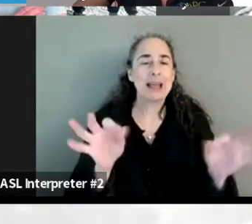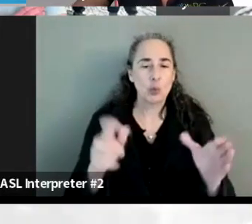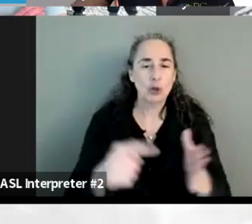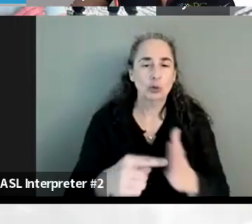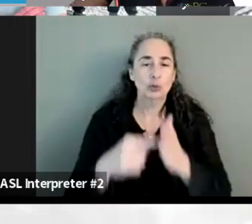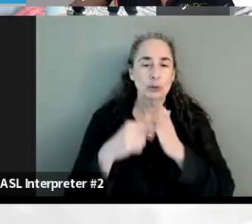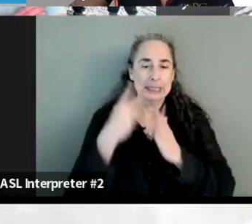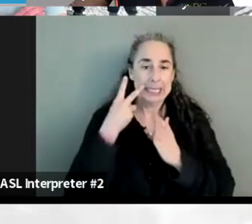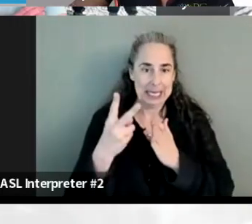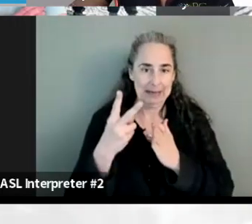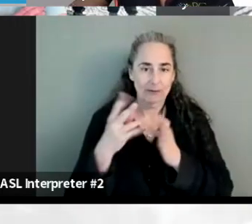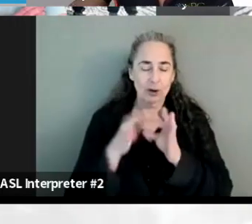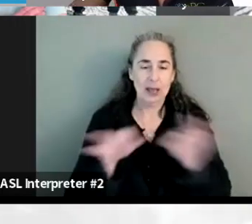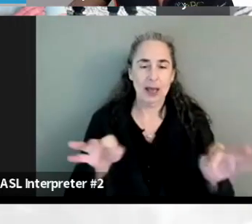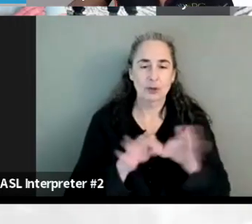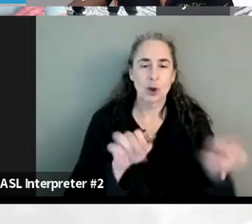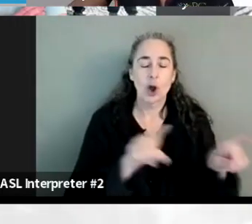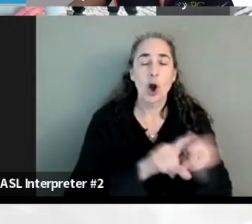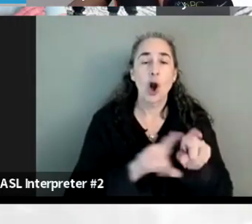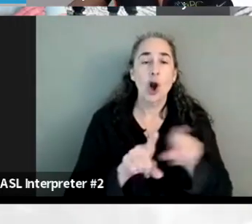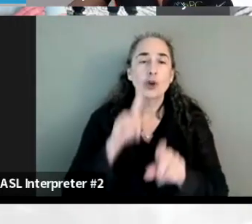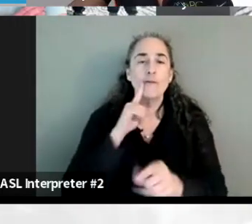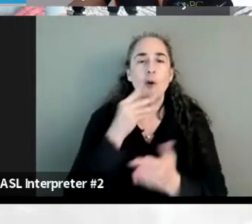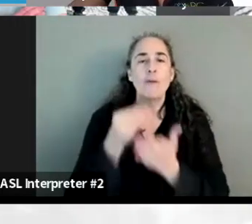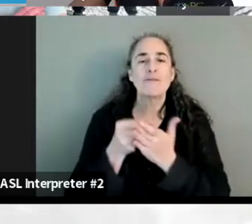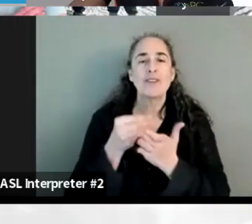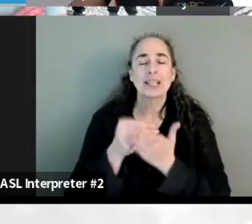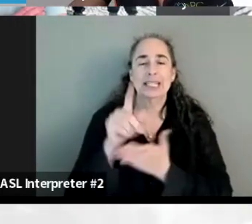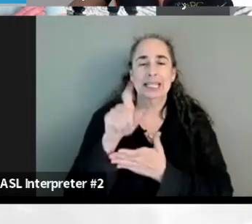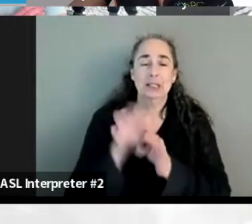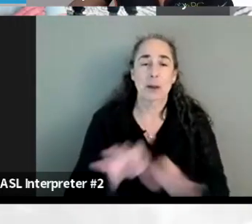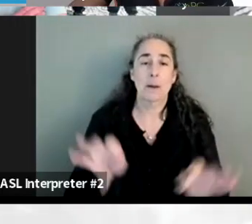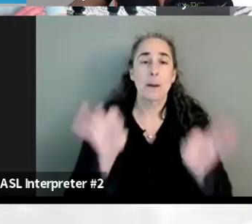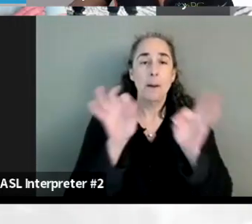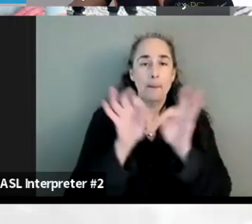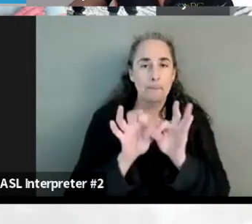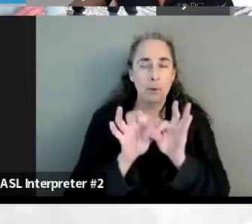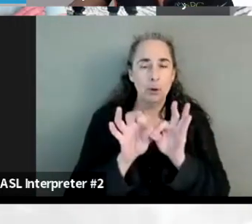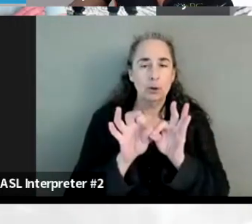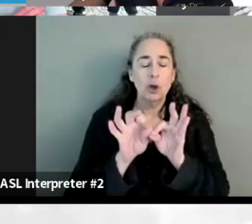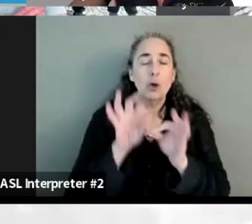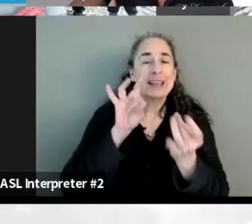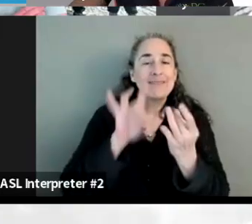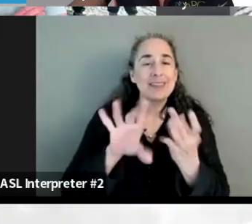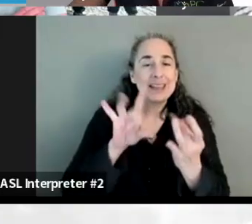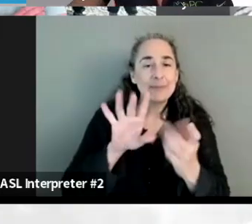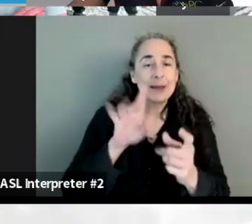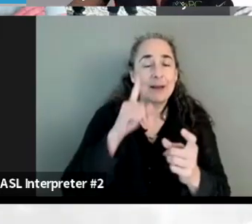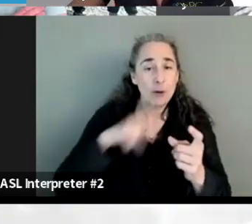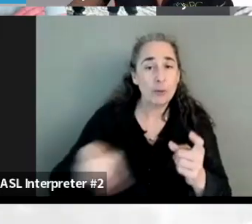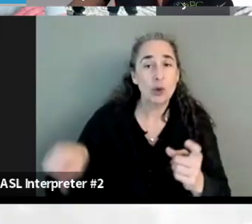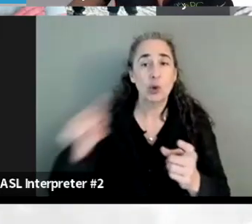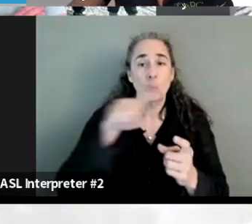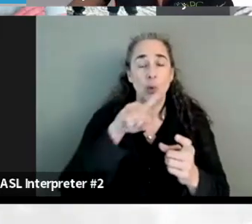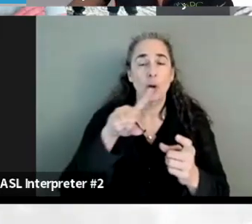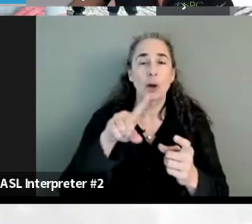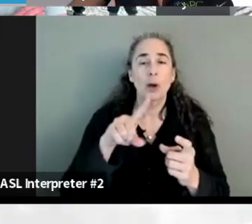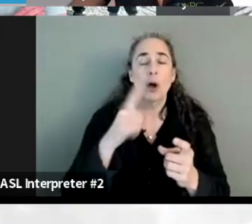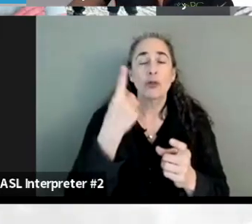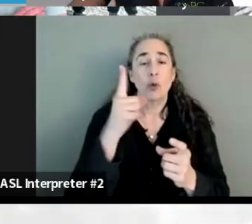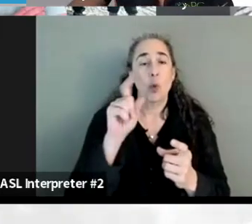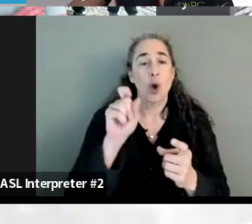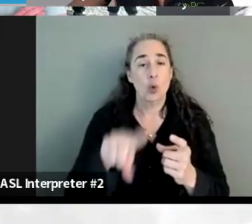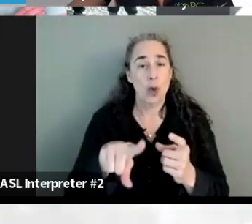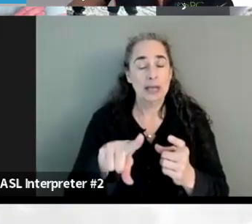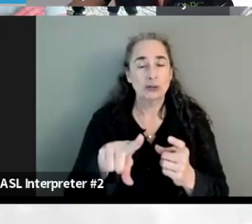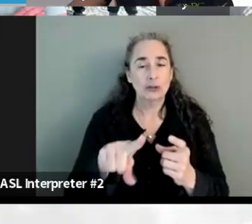show. Also, for funding needs, it is very important to receive feedback from our attendees. Please answer the one